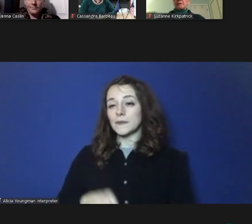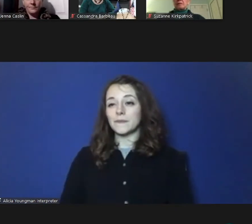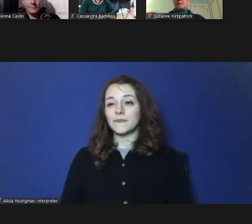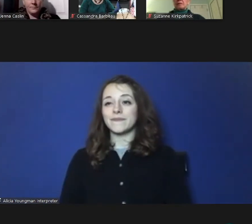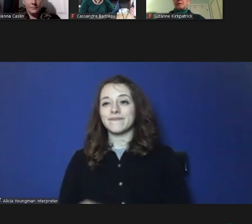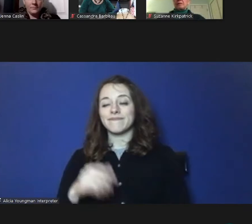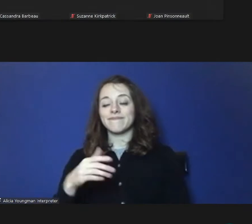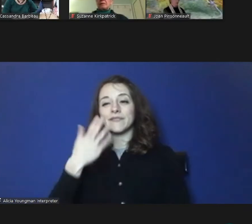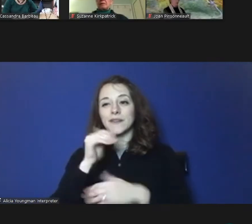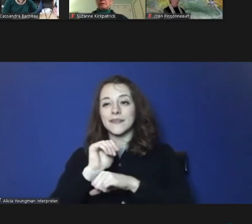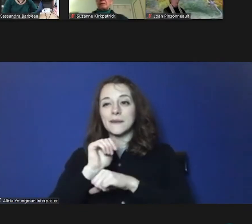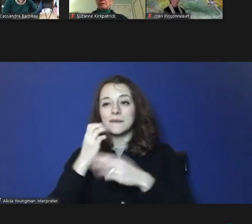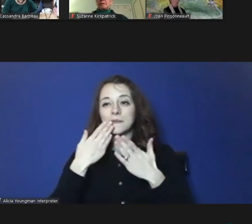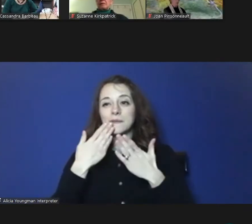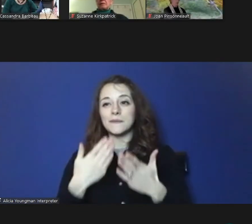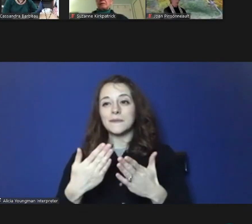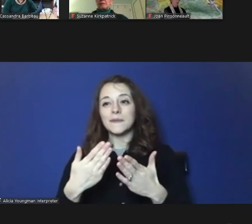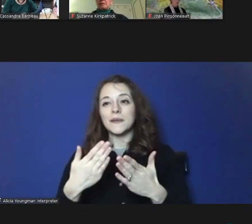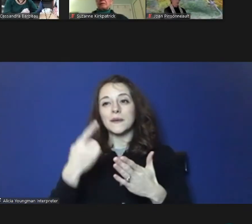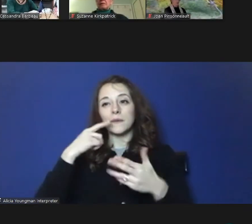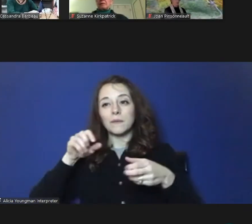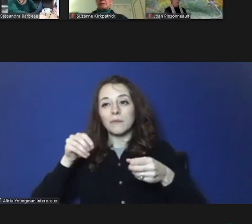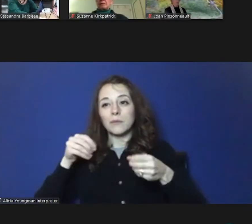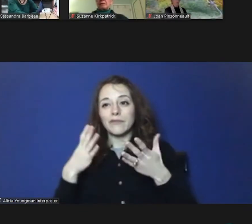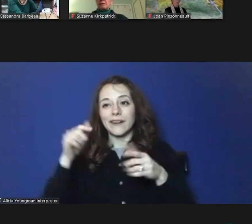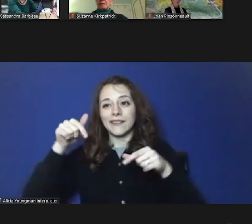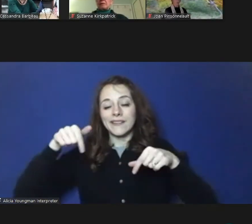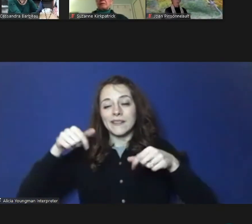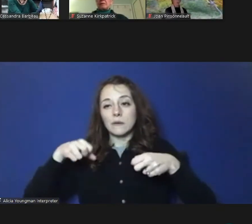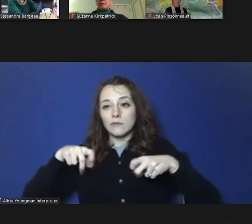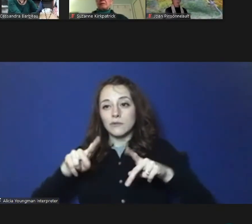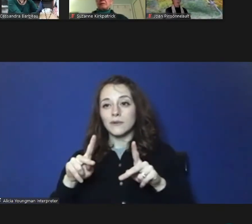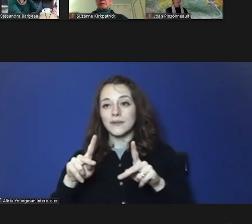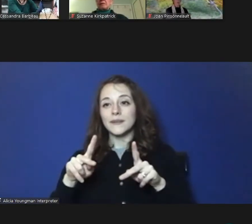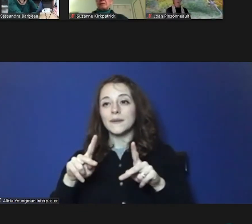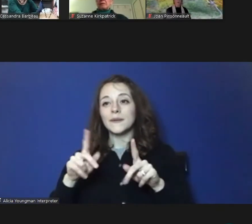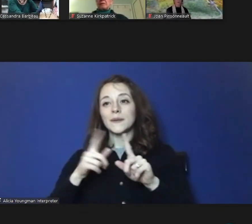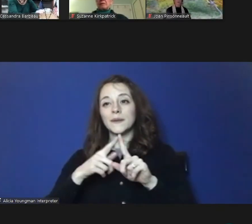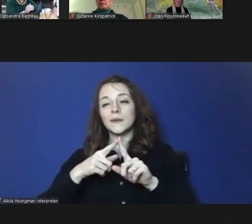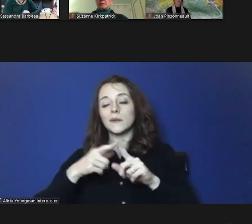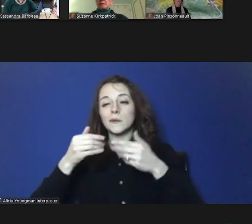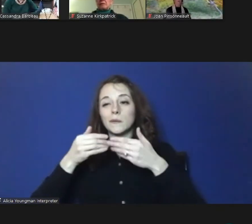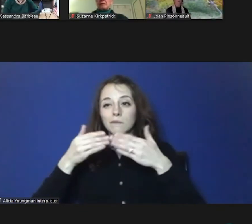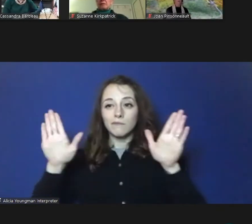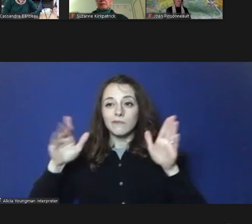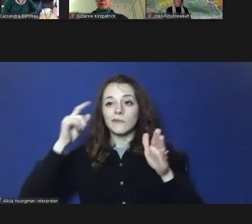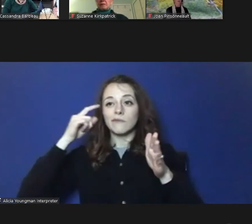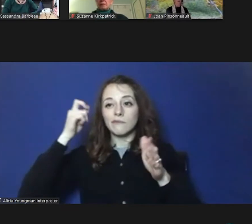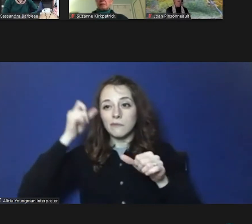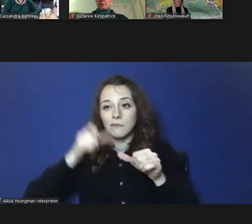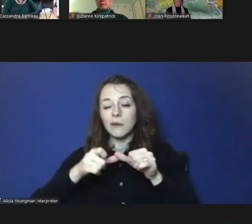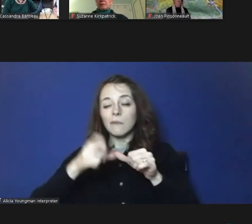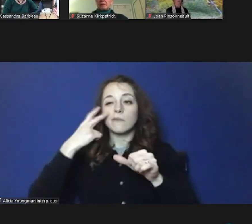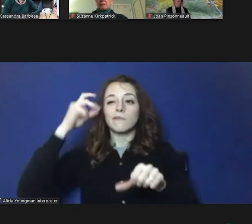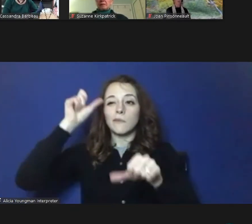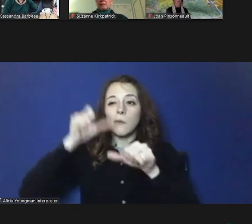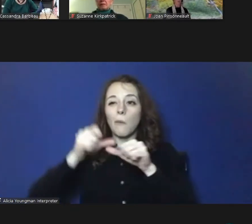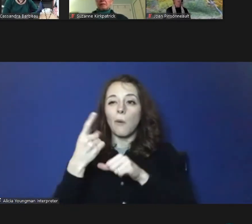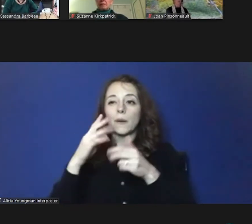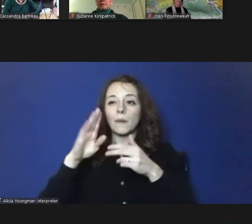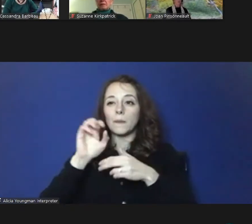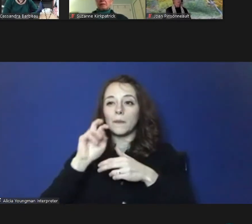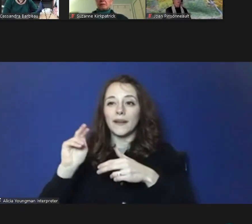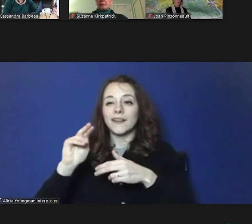Good evening, and thank you for providing this opportunity to publicly remember one of Bennington's